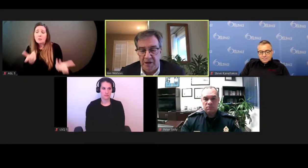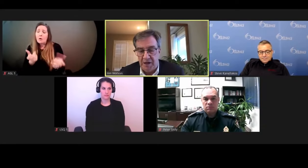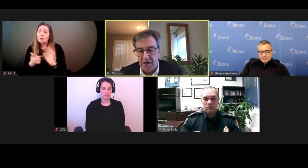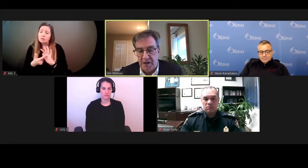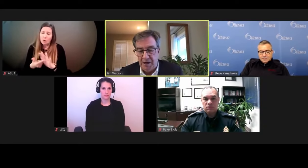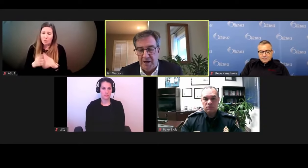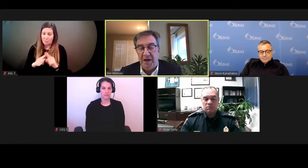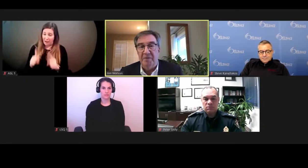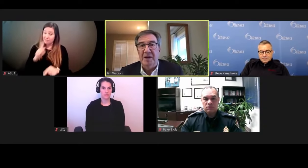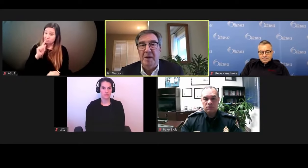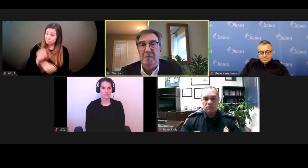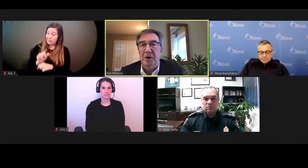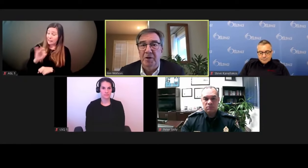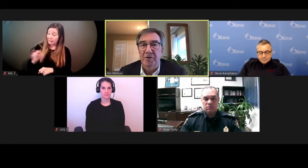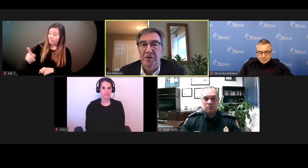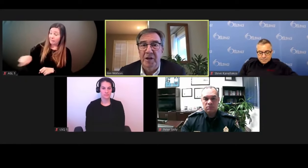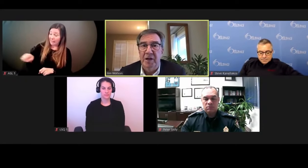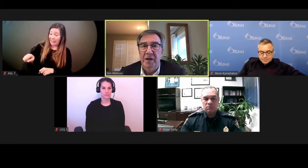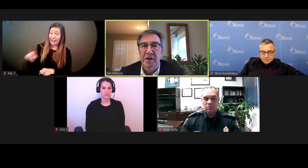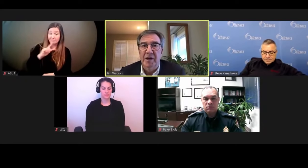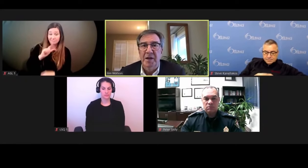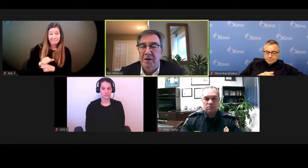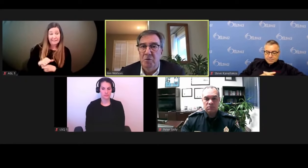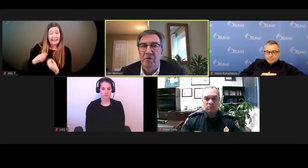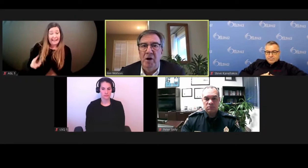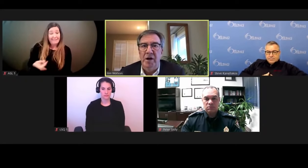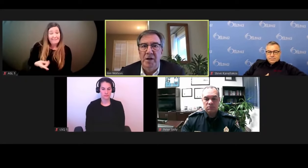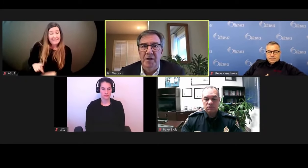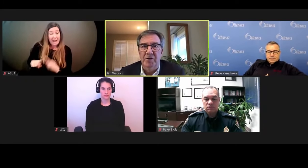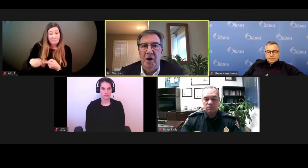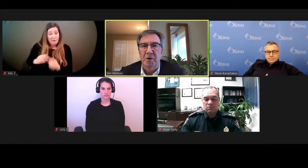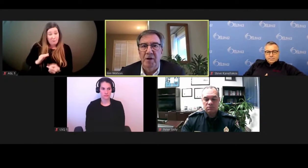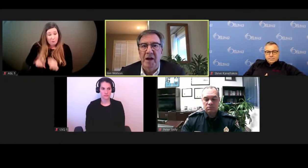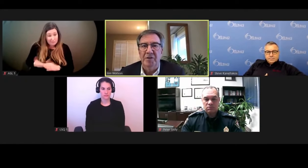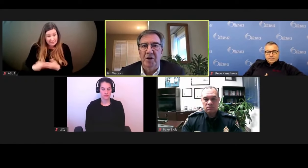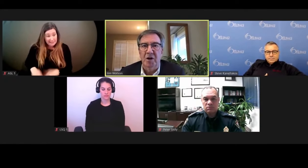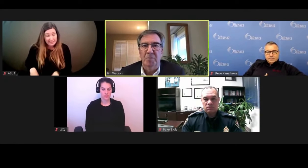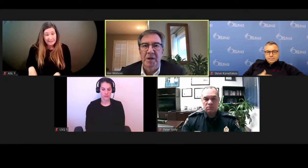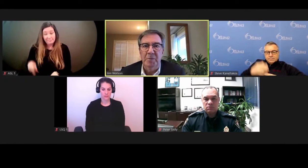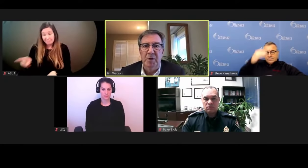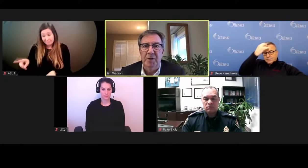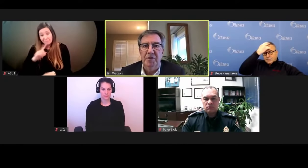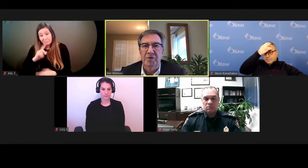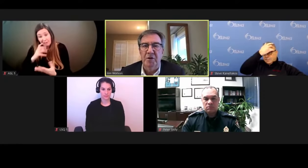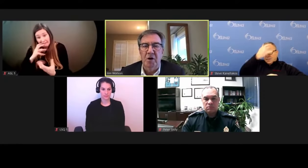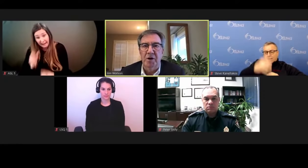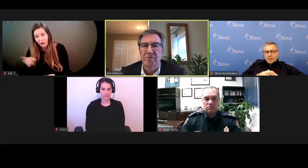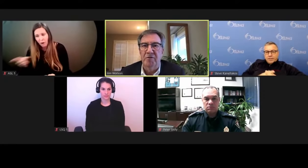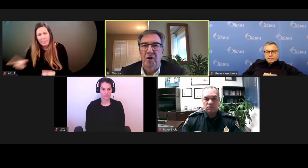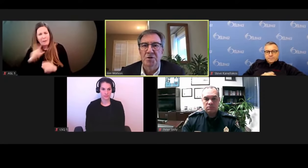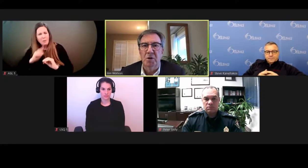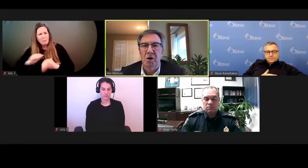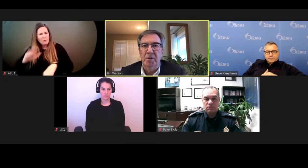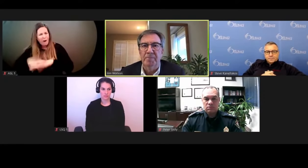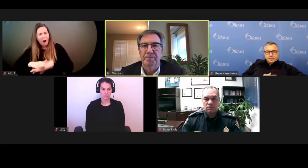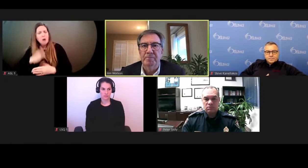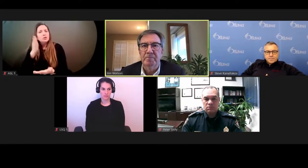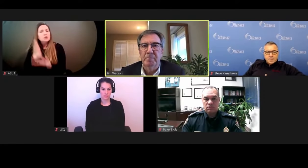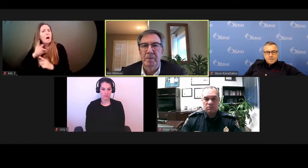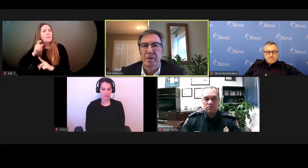city and they give a damn about our city, they'd move on and stop harassing our people. This has gone on far too